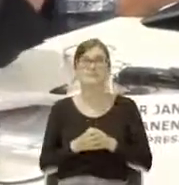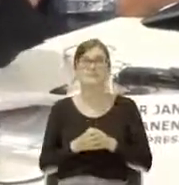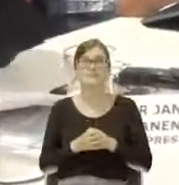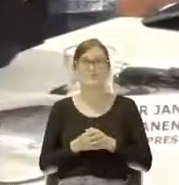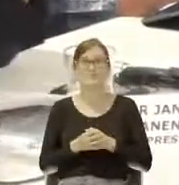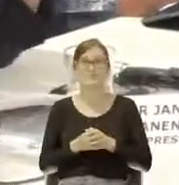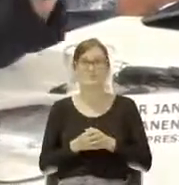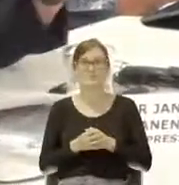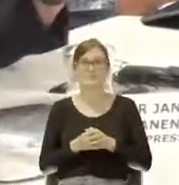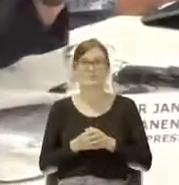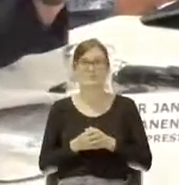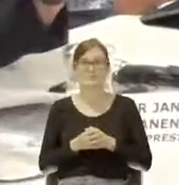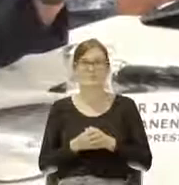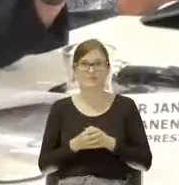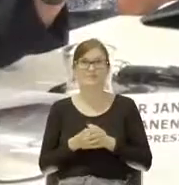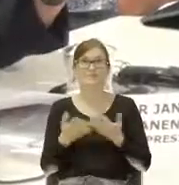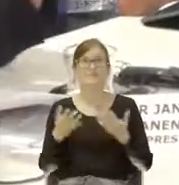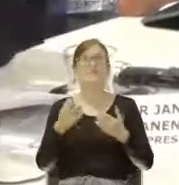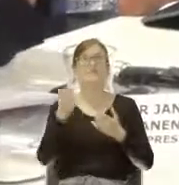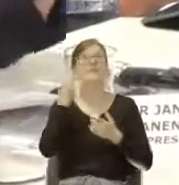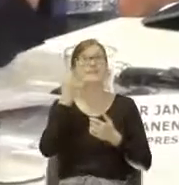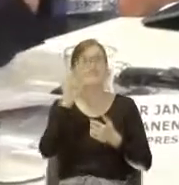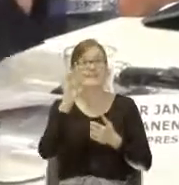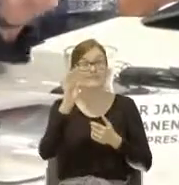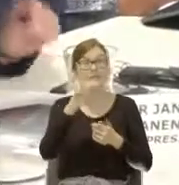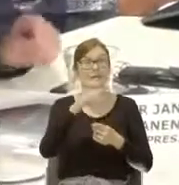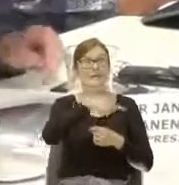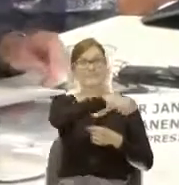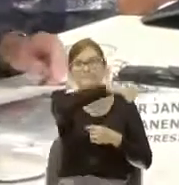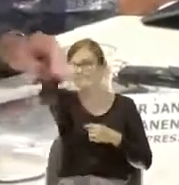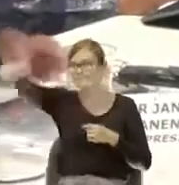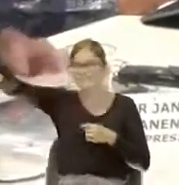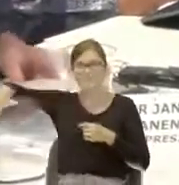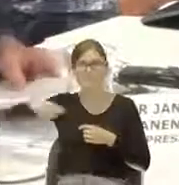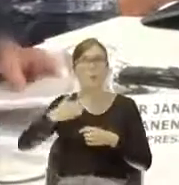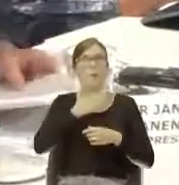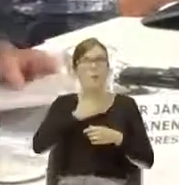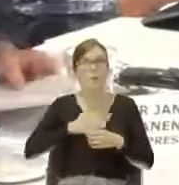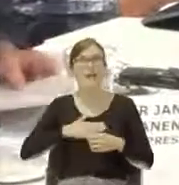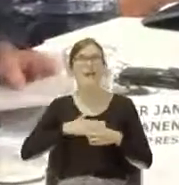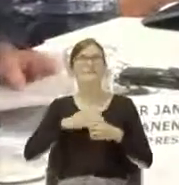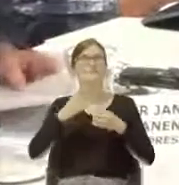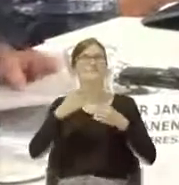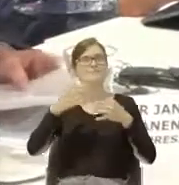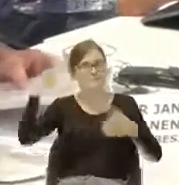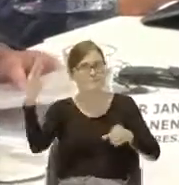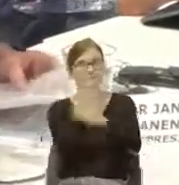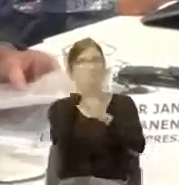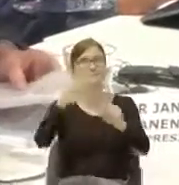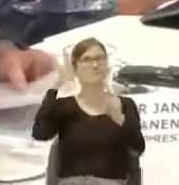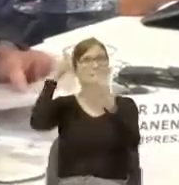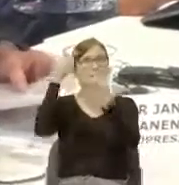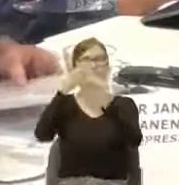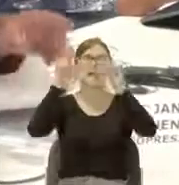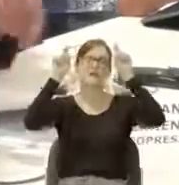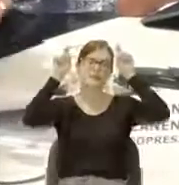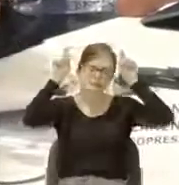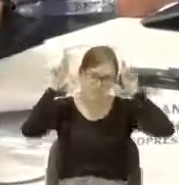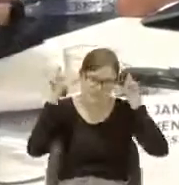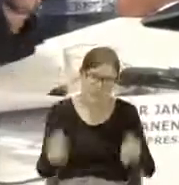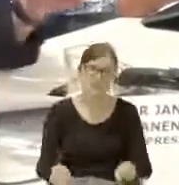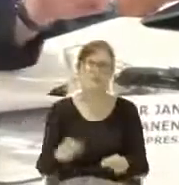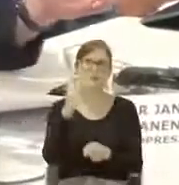of subsidiarity. And this is the way to ensure local and regional governments are not